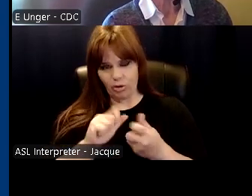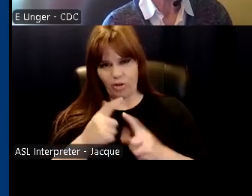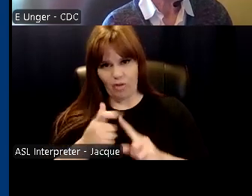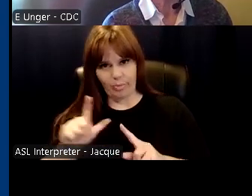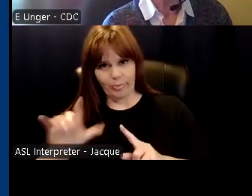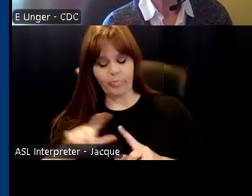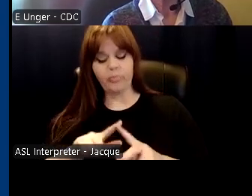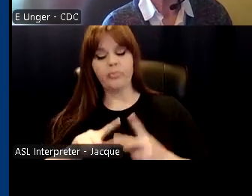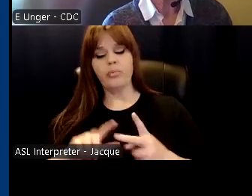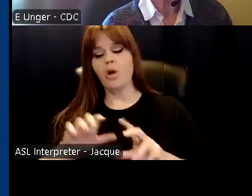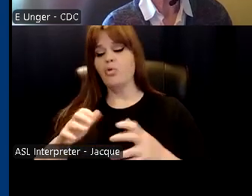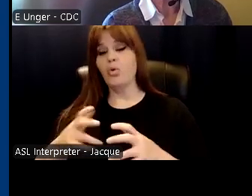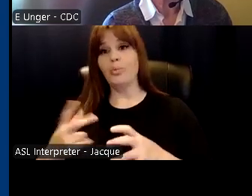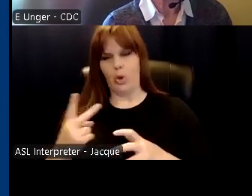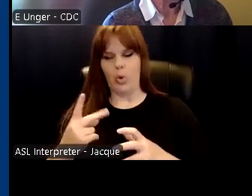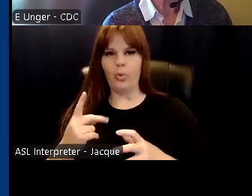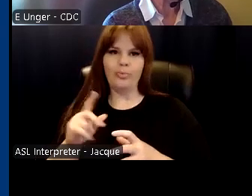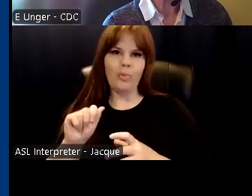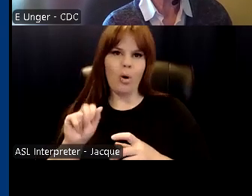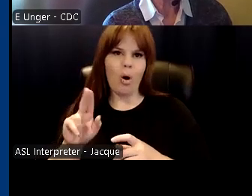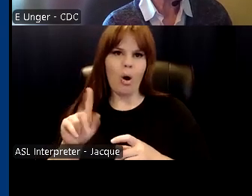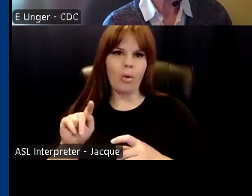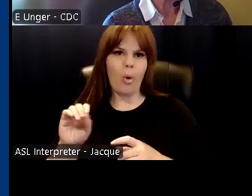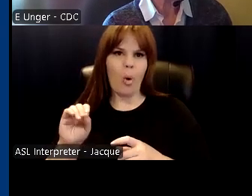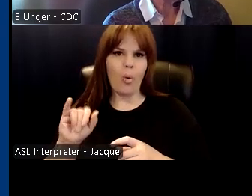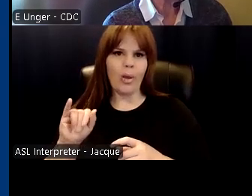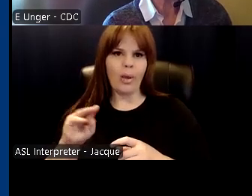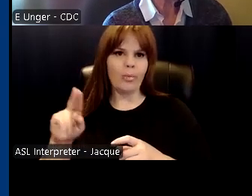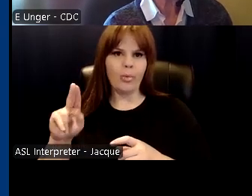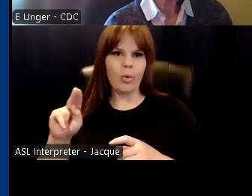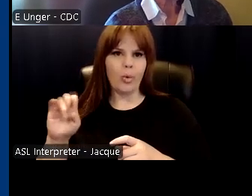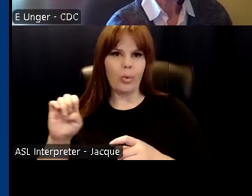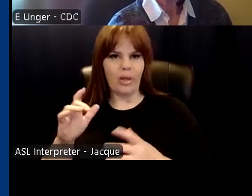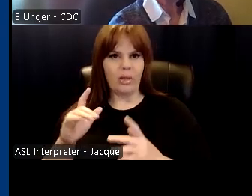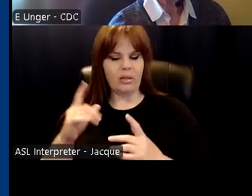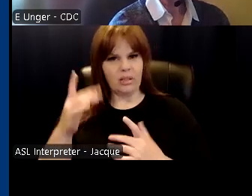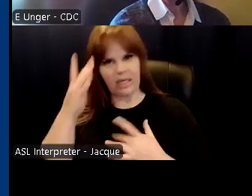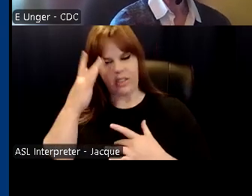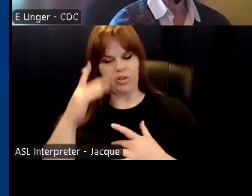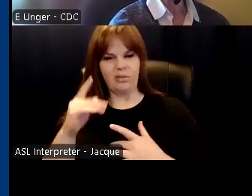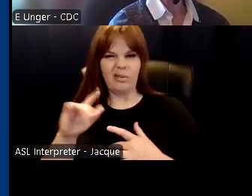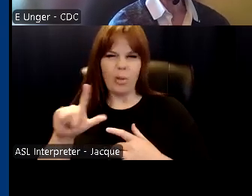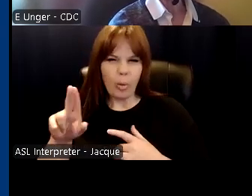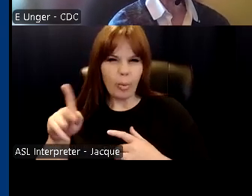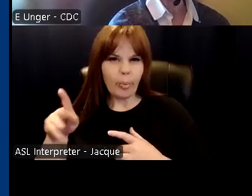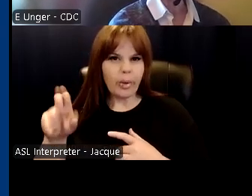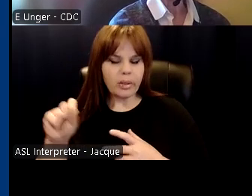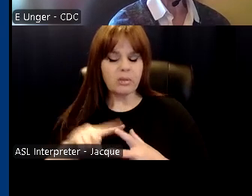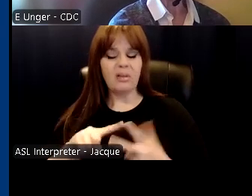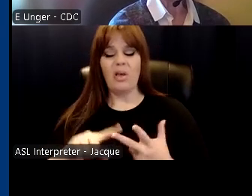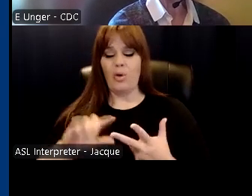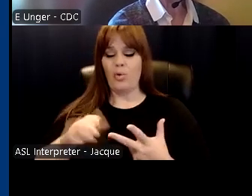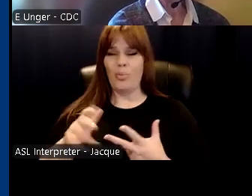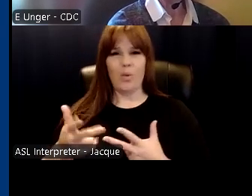are autoimmune conditions, such as lupus and rheumatoid arthritis. And group 3 are the unexplained